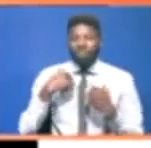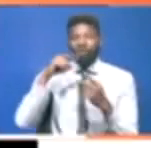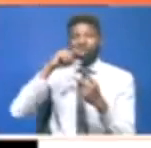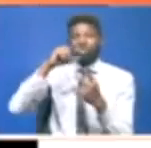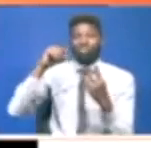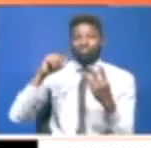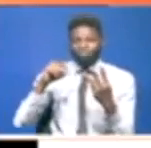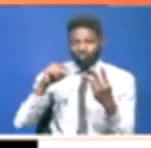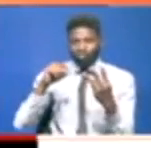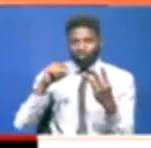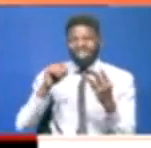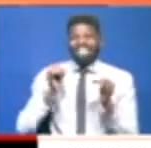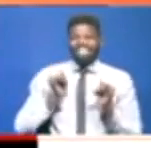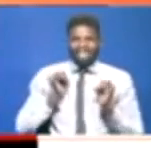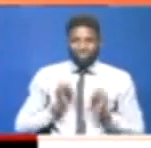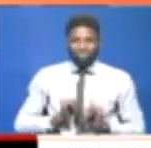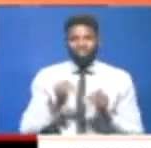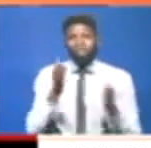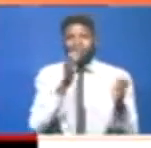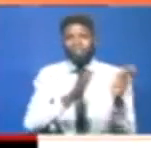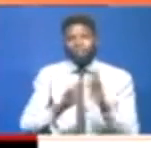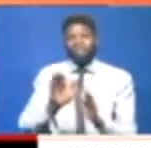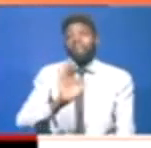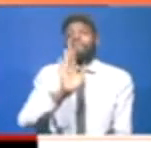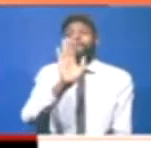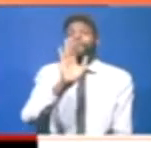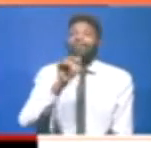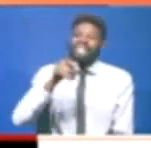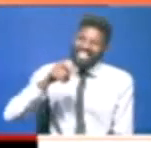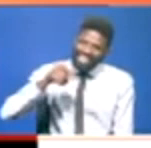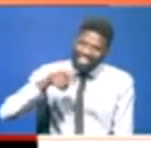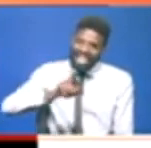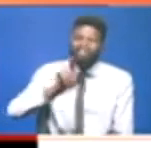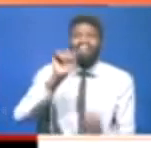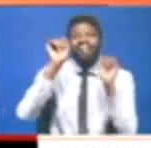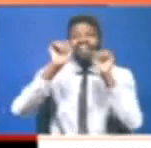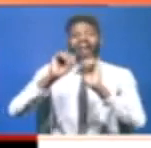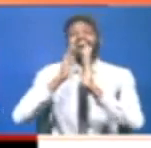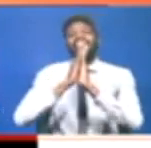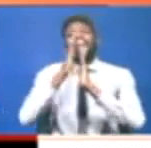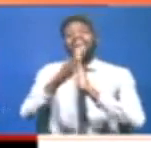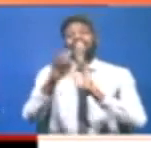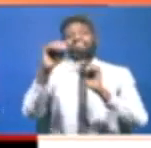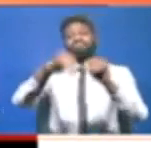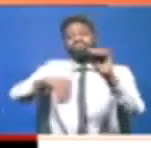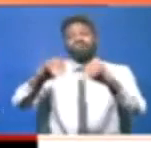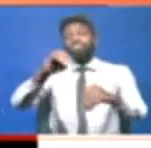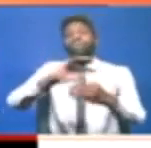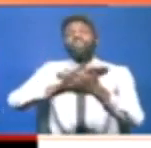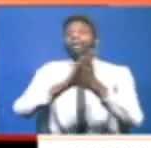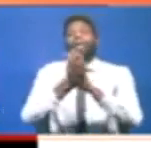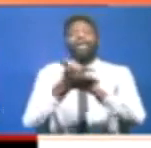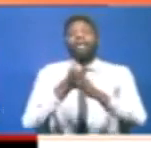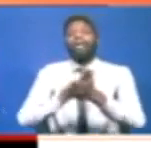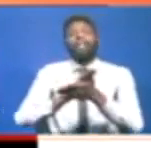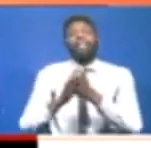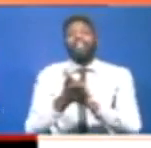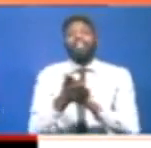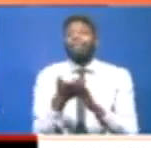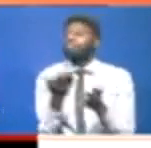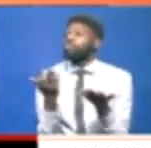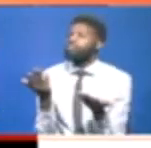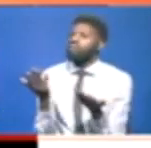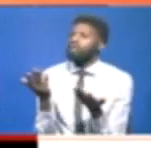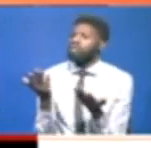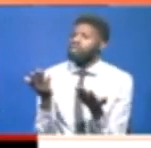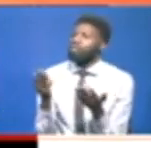available in the market. So what you do is now you can contribute directly to that without necessarily having to